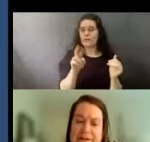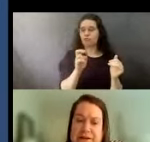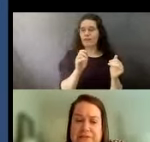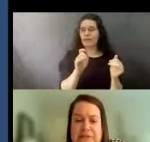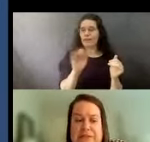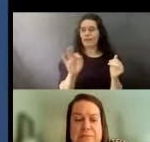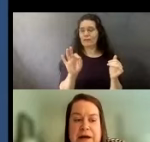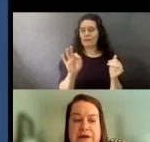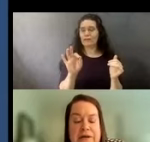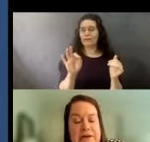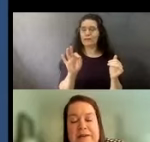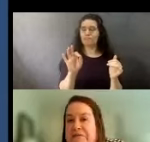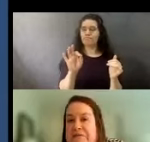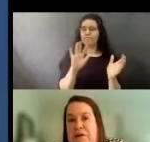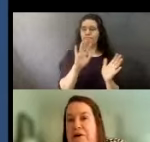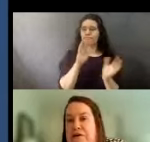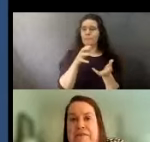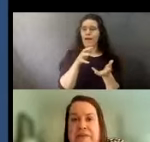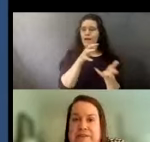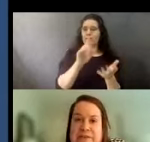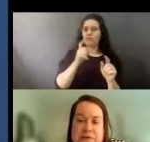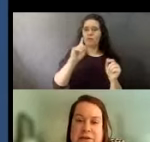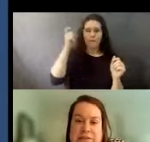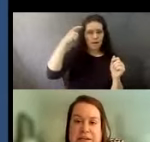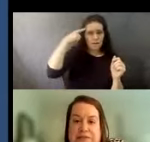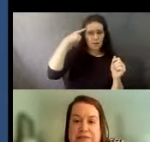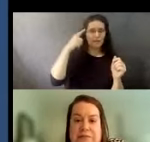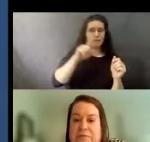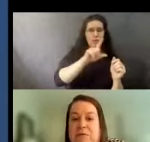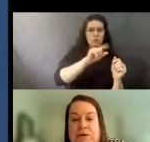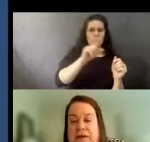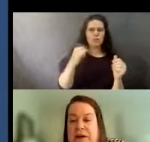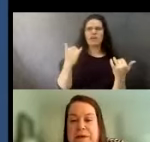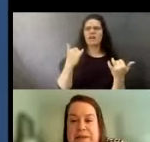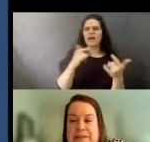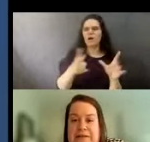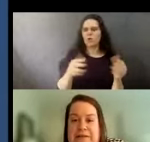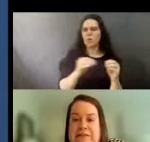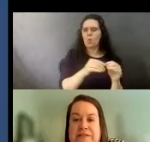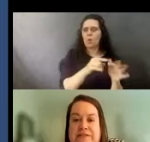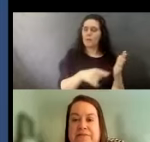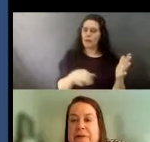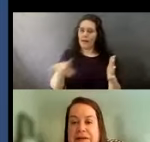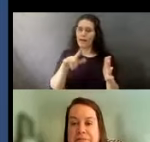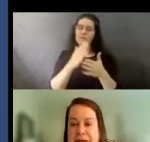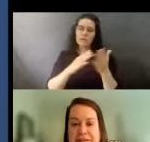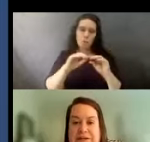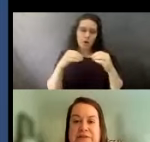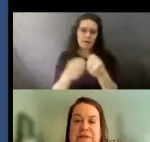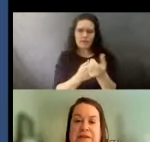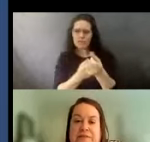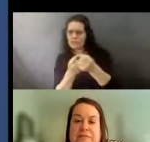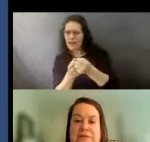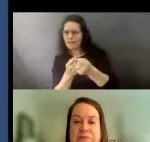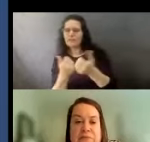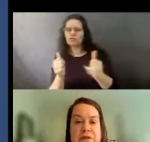2020 that have now since expired. There are advocacy organizations who have been working on paid leave advocacy for many, many